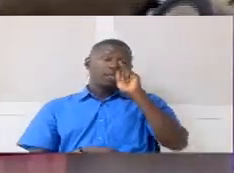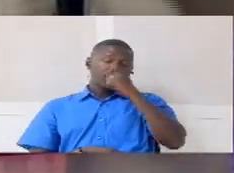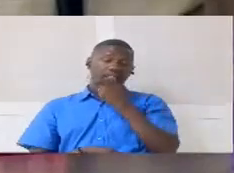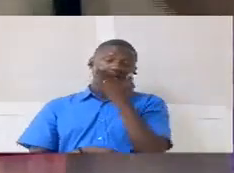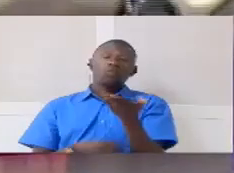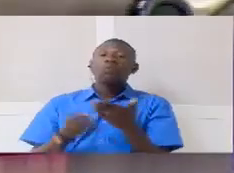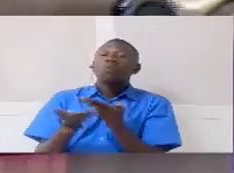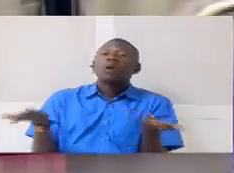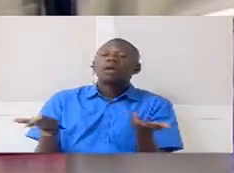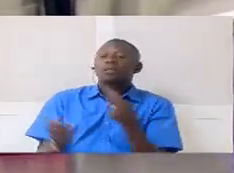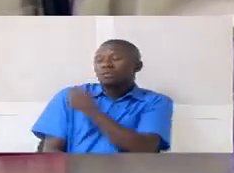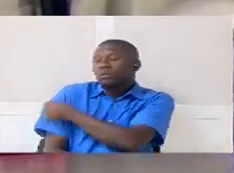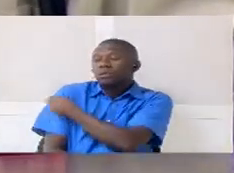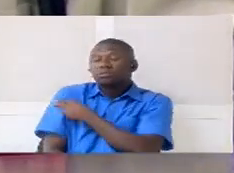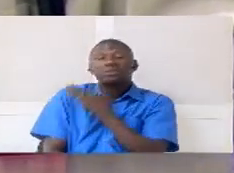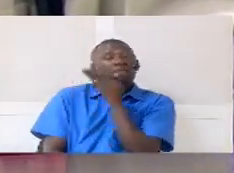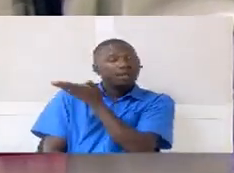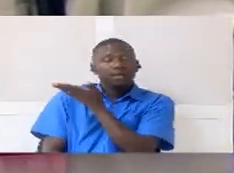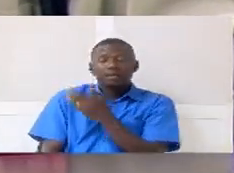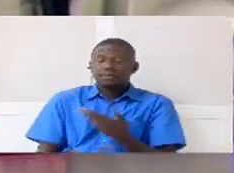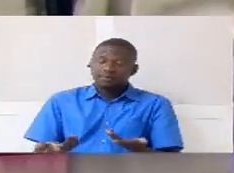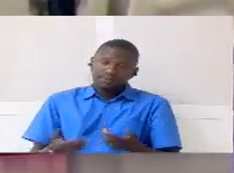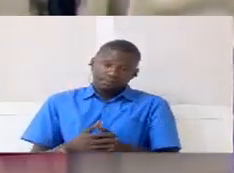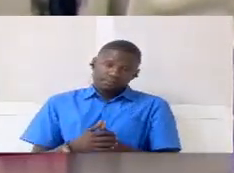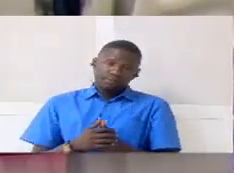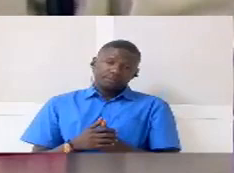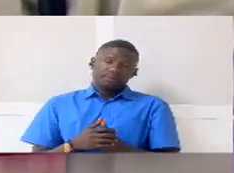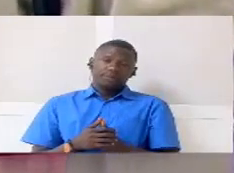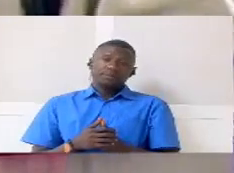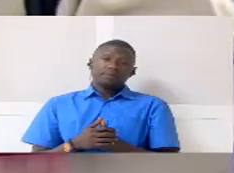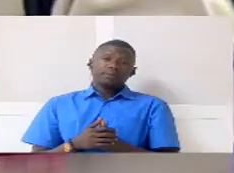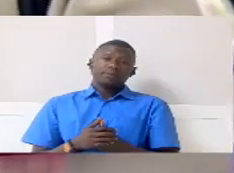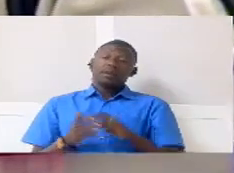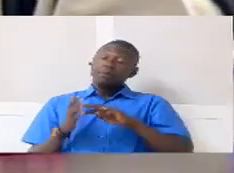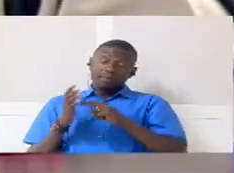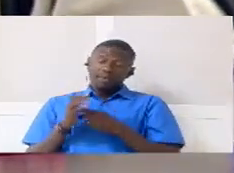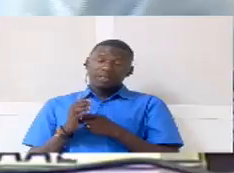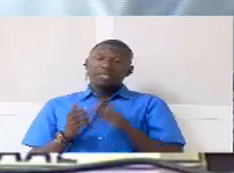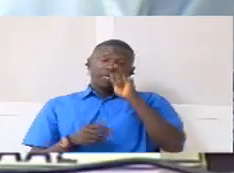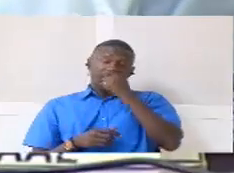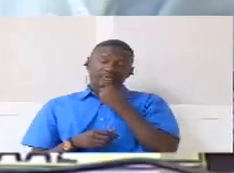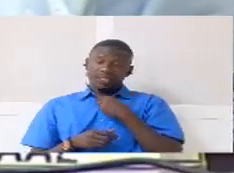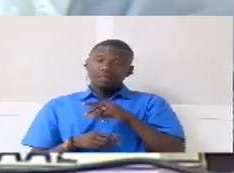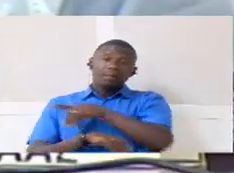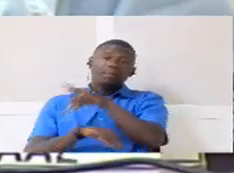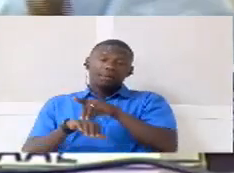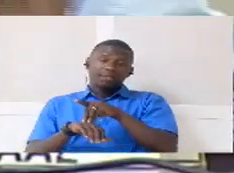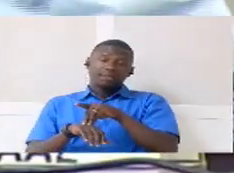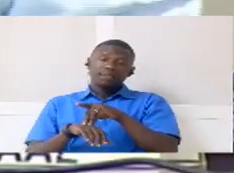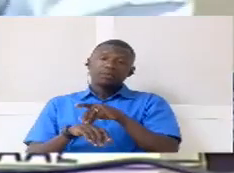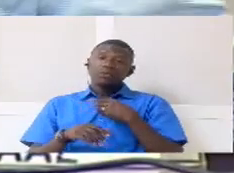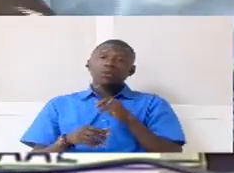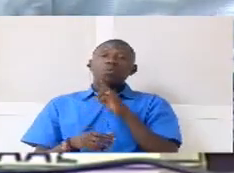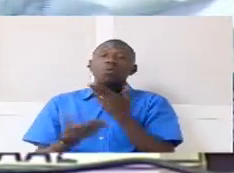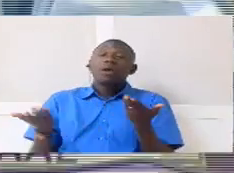e baba ngine ya fa ile kana kaito de dami ya lon ko ma fa o to ite la profession ngenta question ma kelala le that in a particular place which was handled